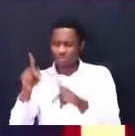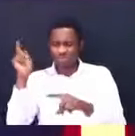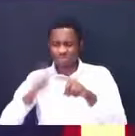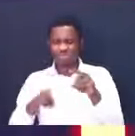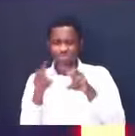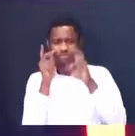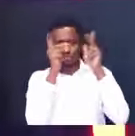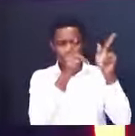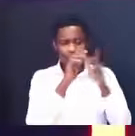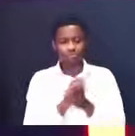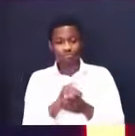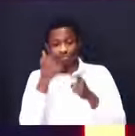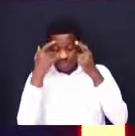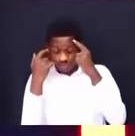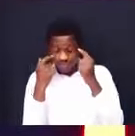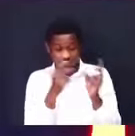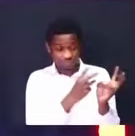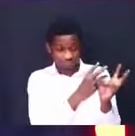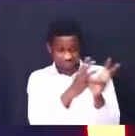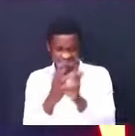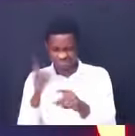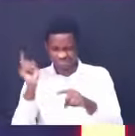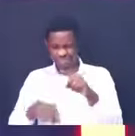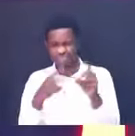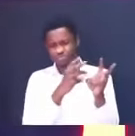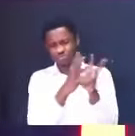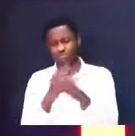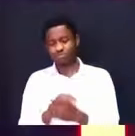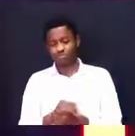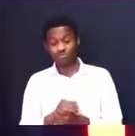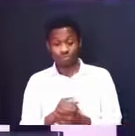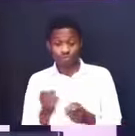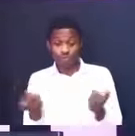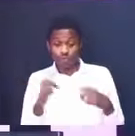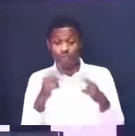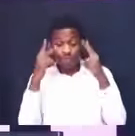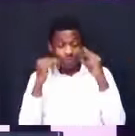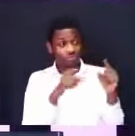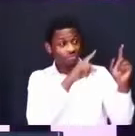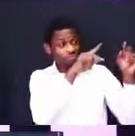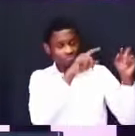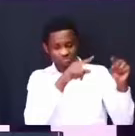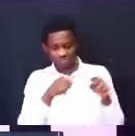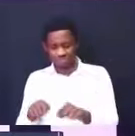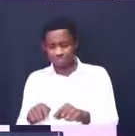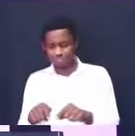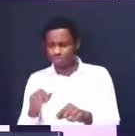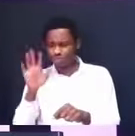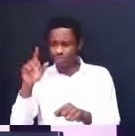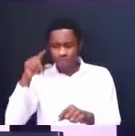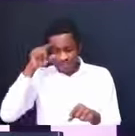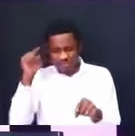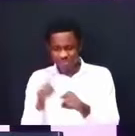the extent that when he came down, his own brothers were running away from